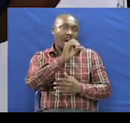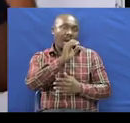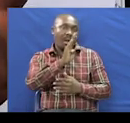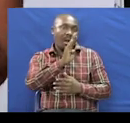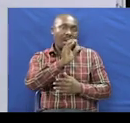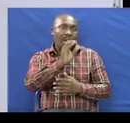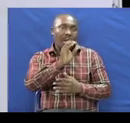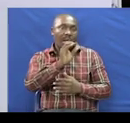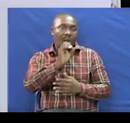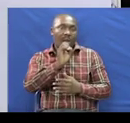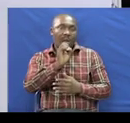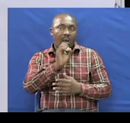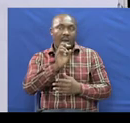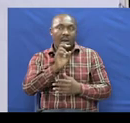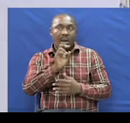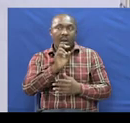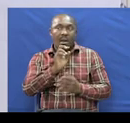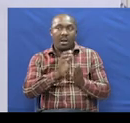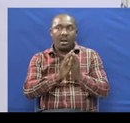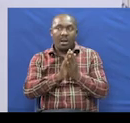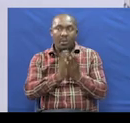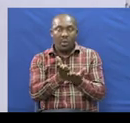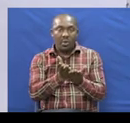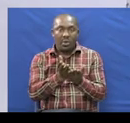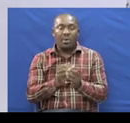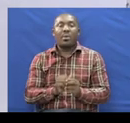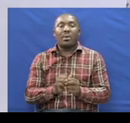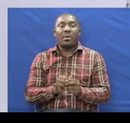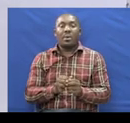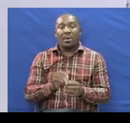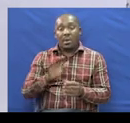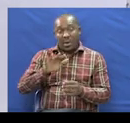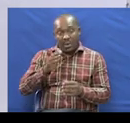Anna can read the story from a book. Or